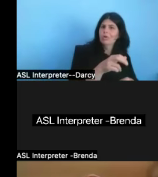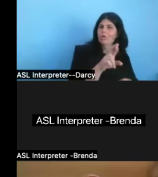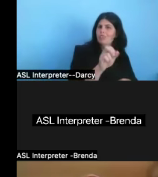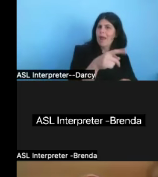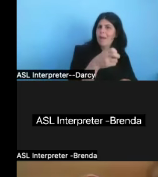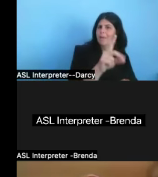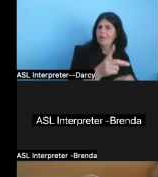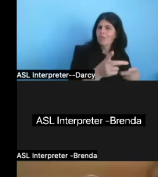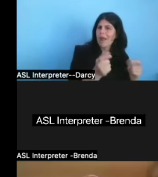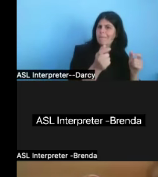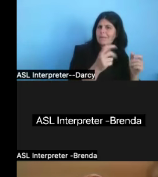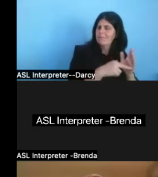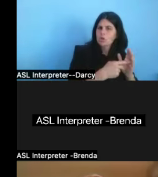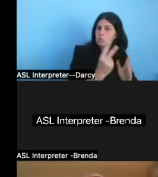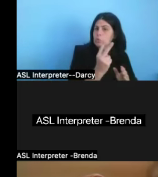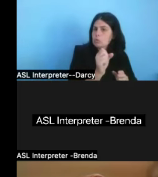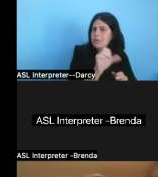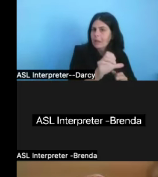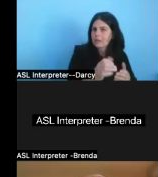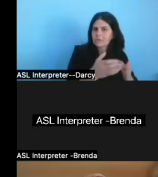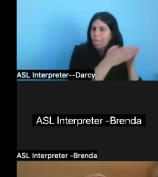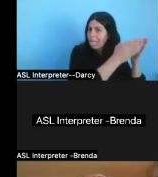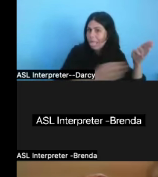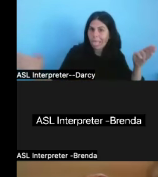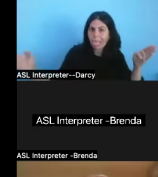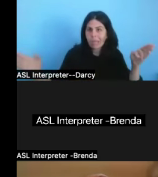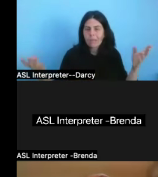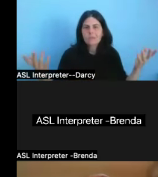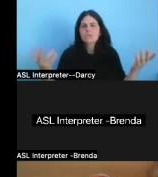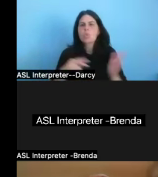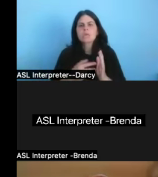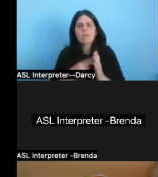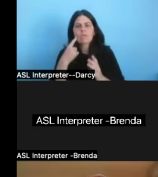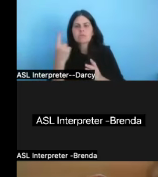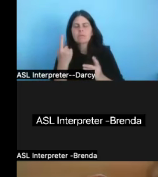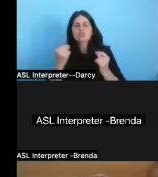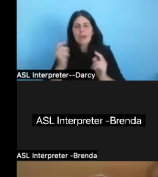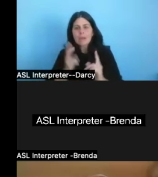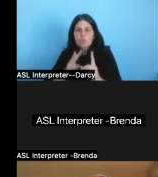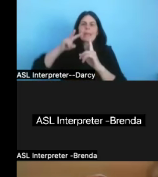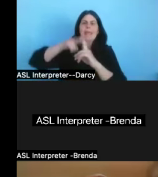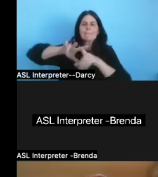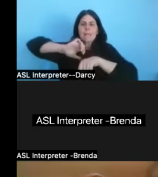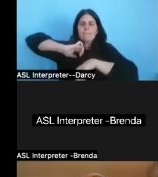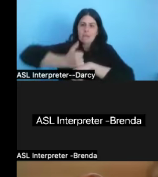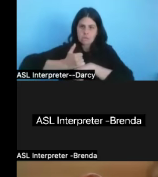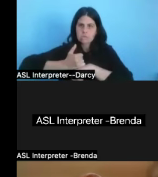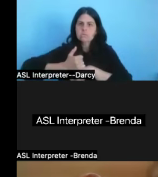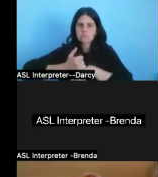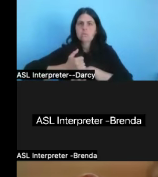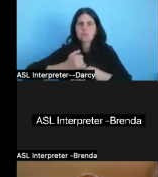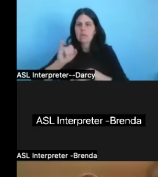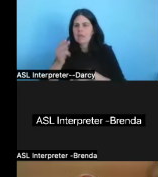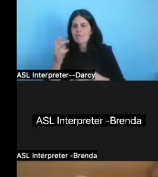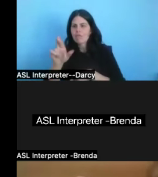range. So what does that really mean to somebody who's trying to implement infrastructure resilience? We really